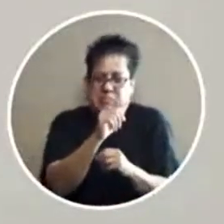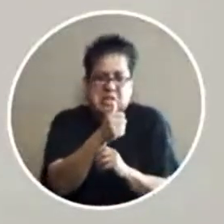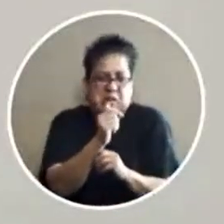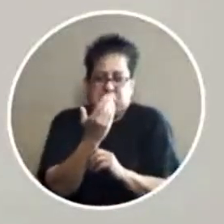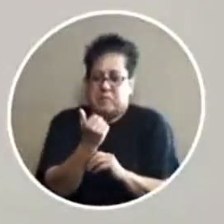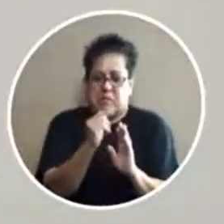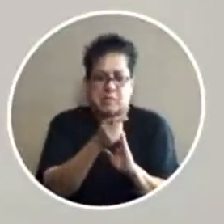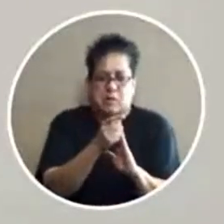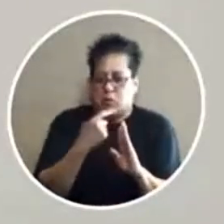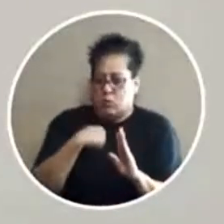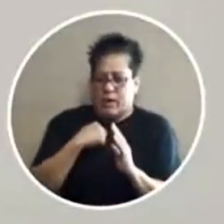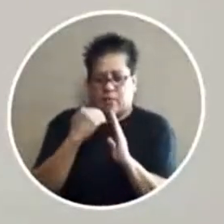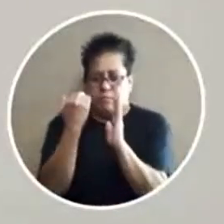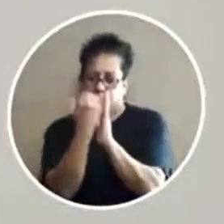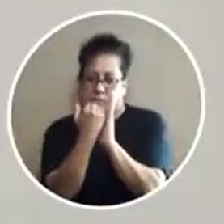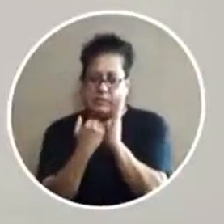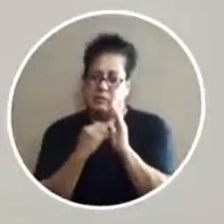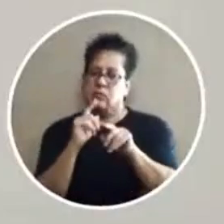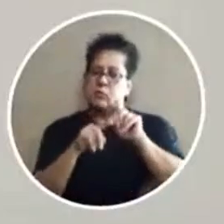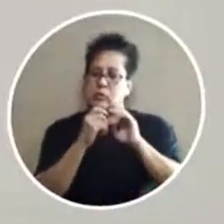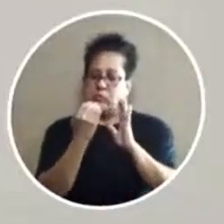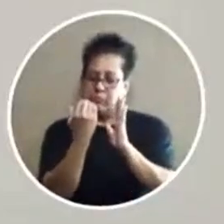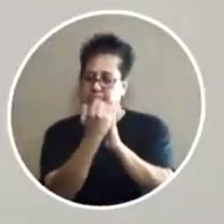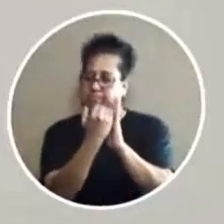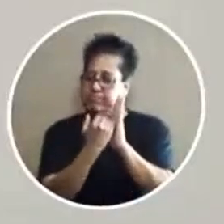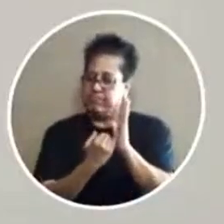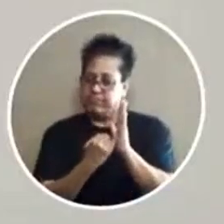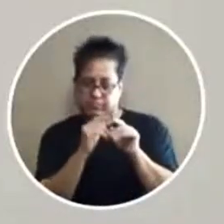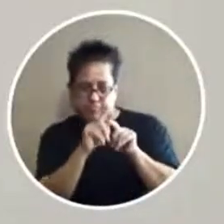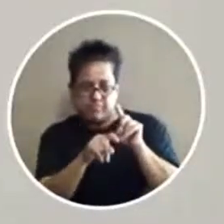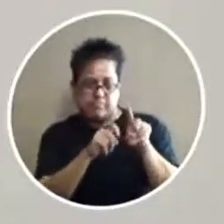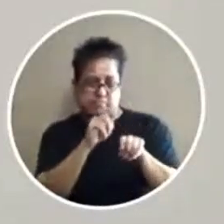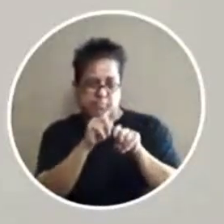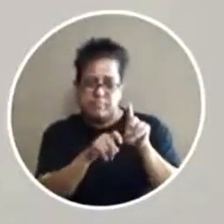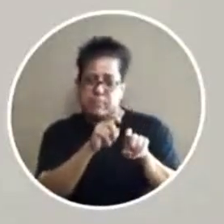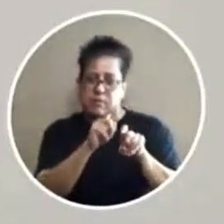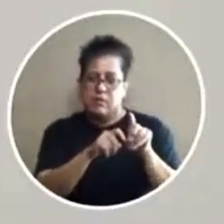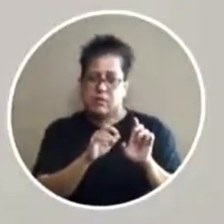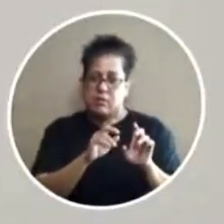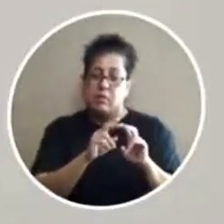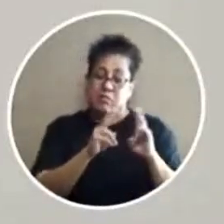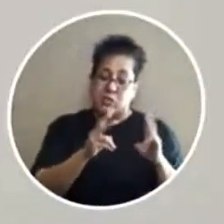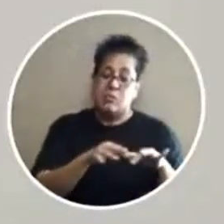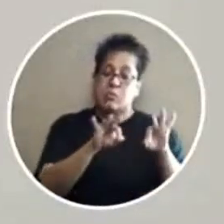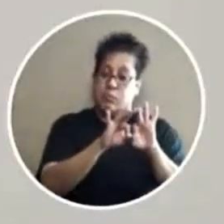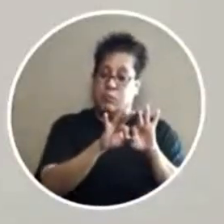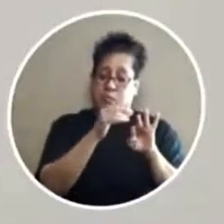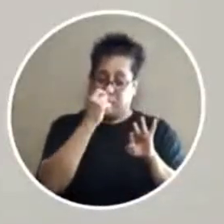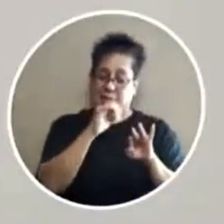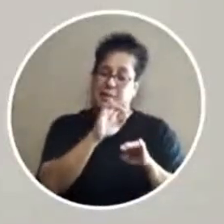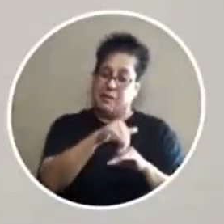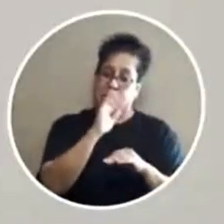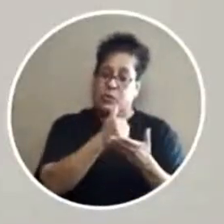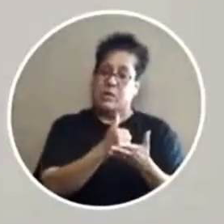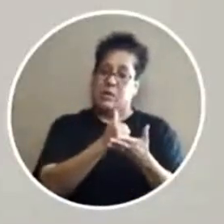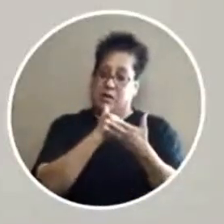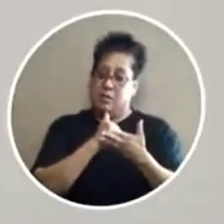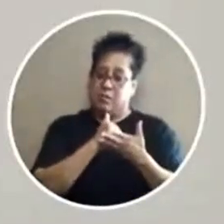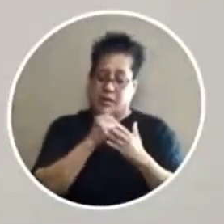There is a set of questions that we ask from the individuals, and this is very important because that is going to help